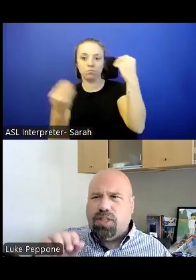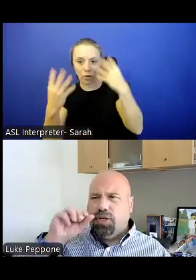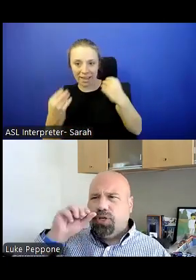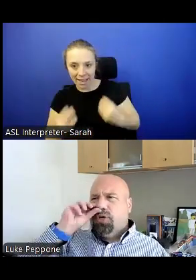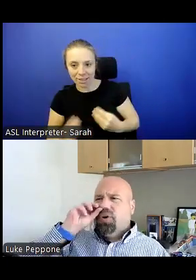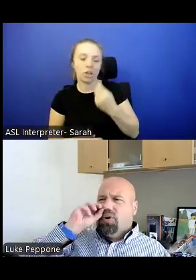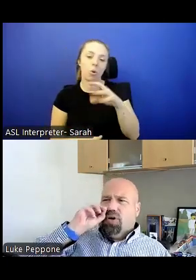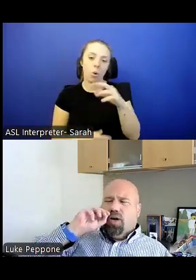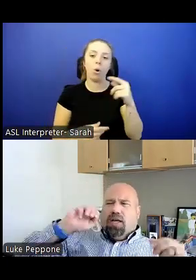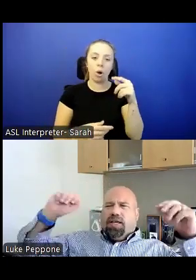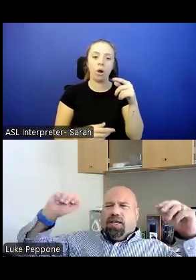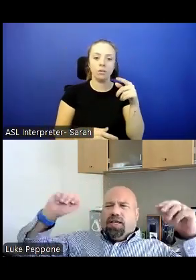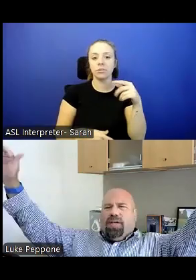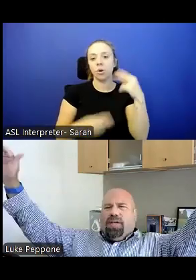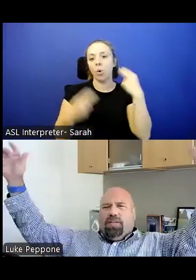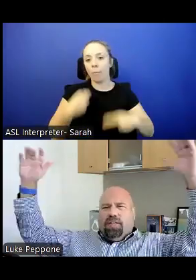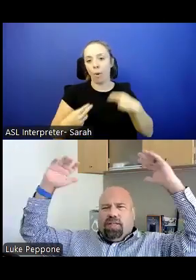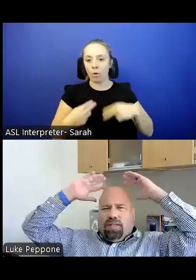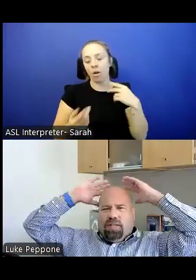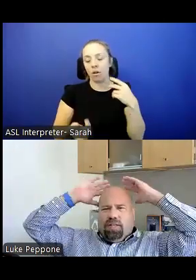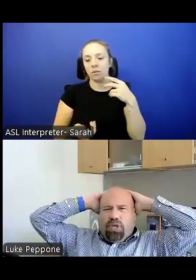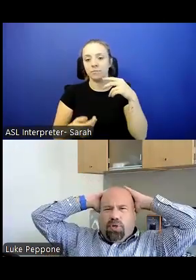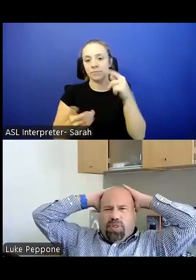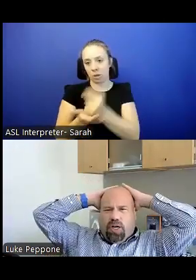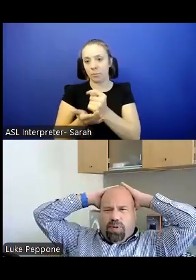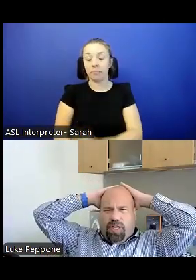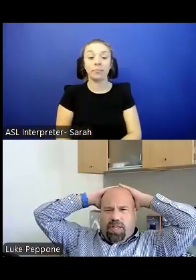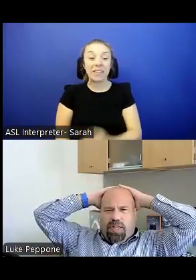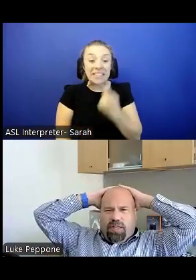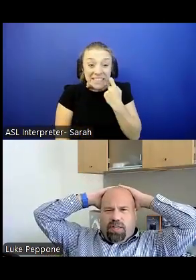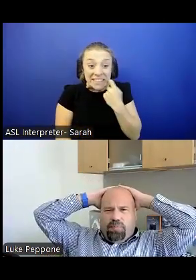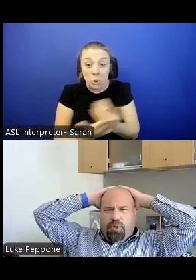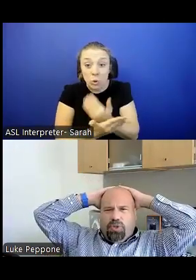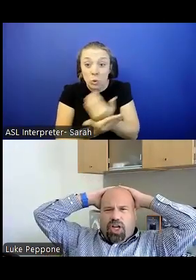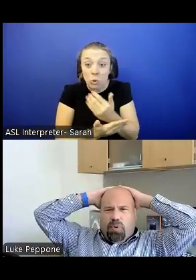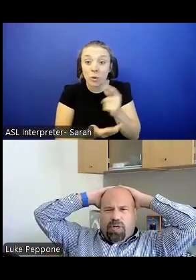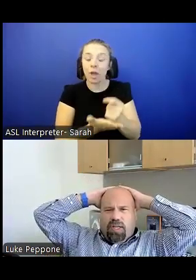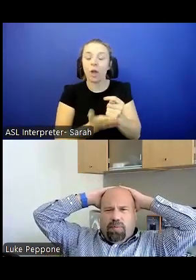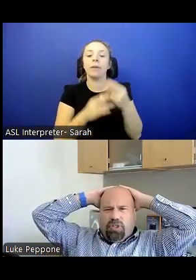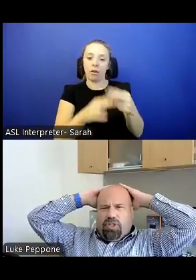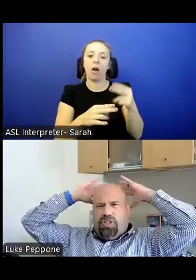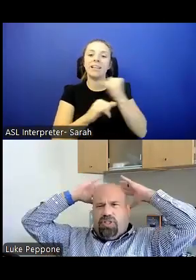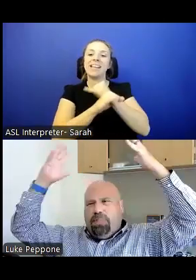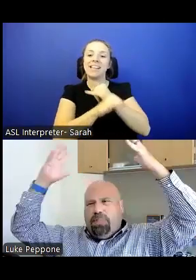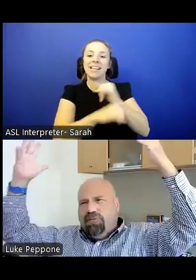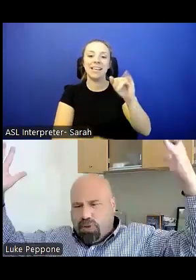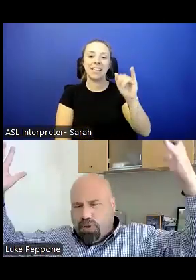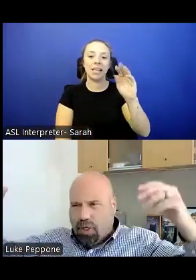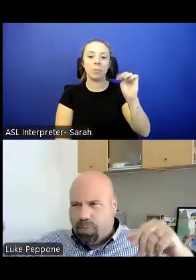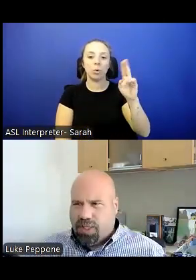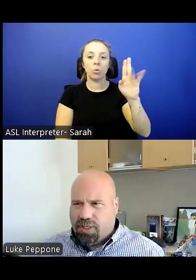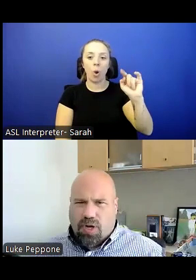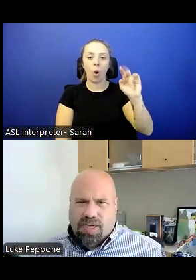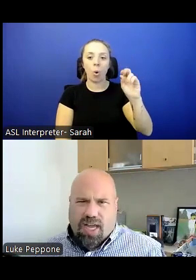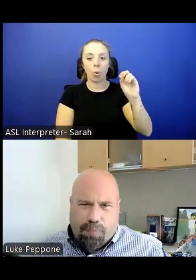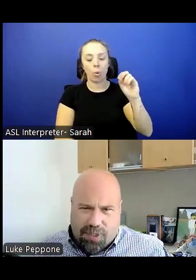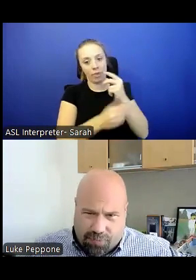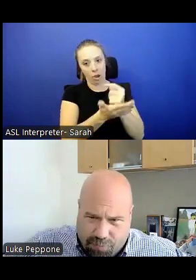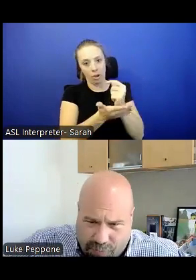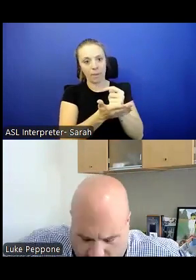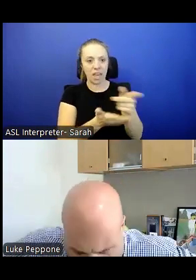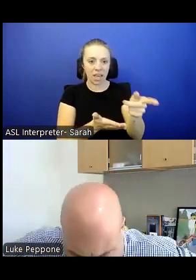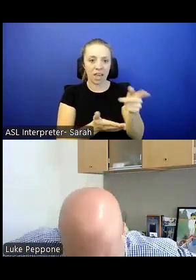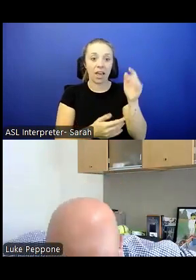Now, one of the newer therapies is immunotherapy, and immune checkpoint inhibitors is a type of immunotherapy that's quite